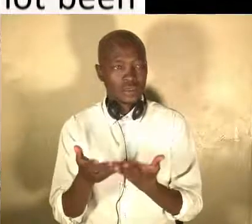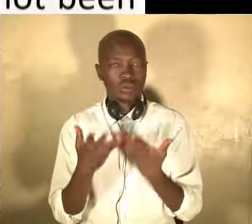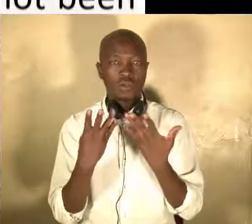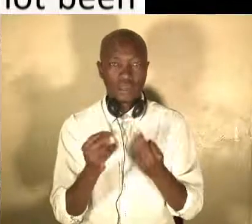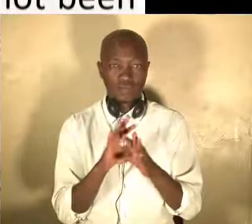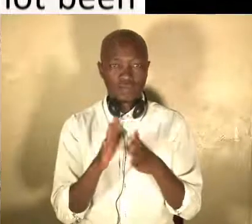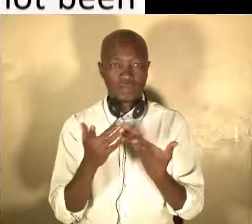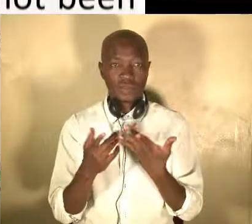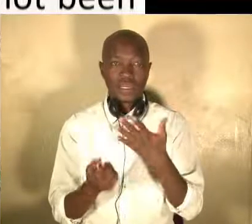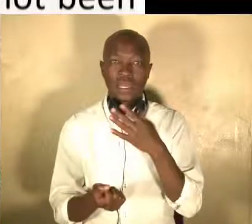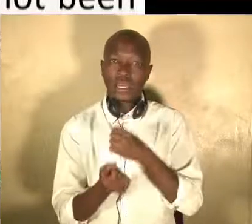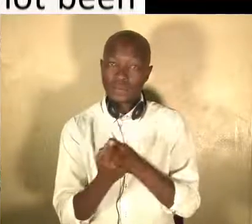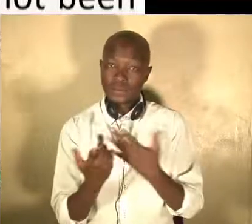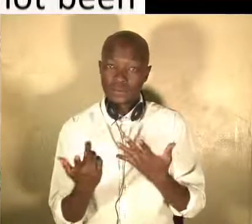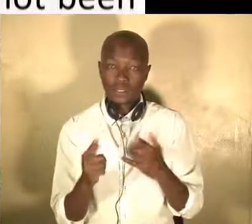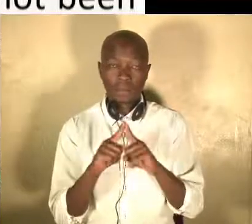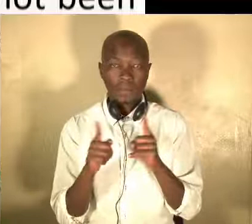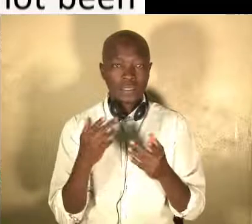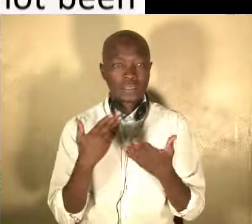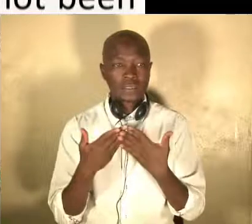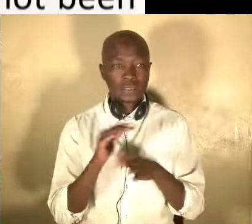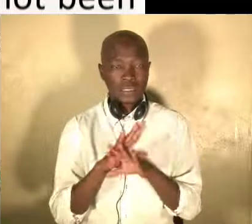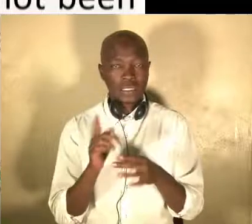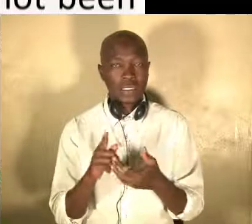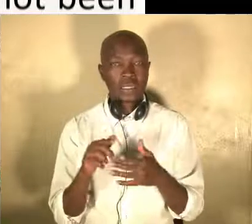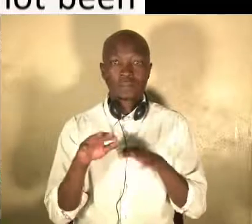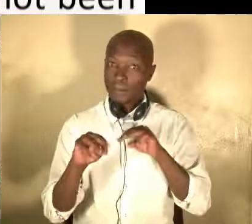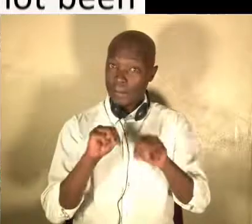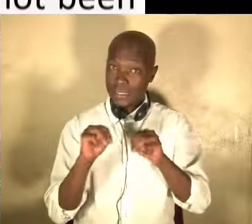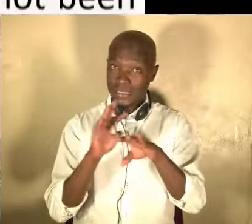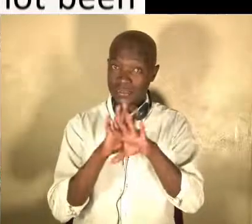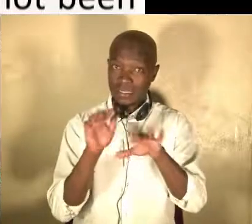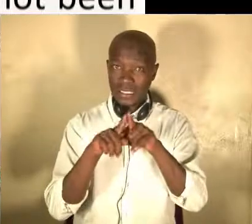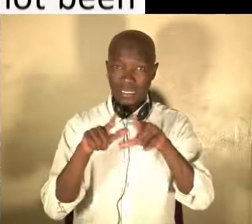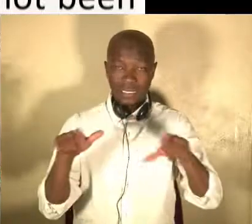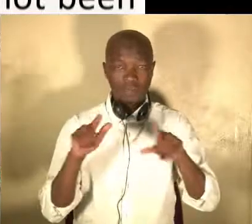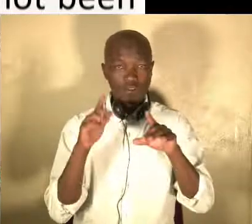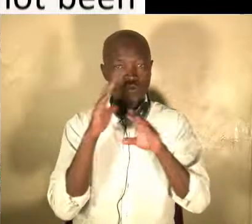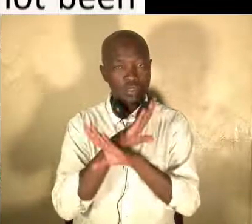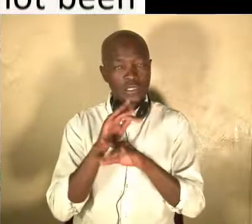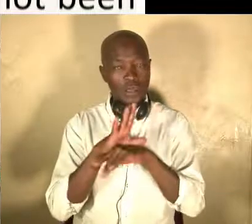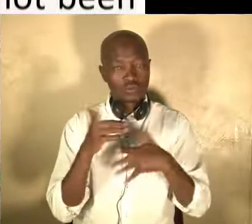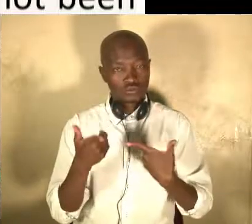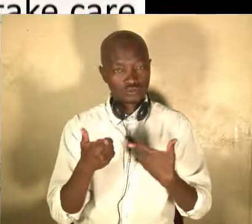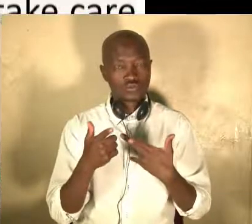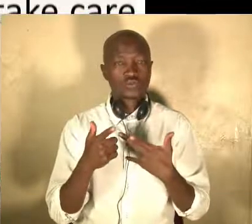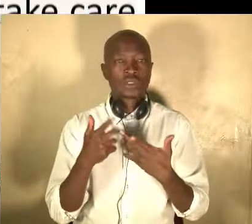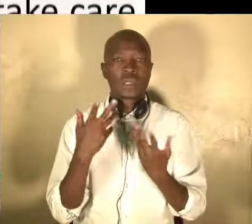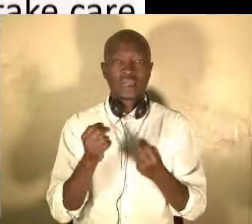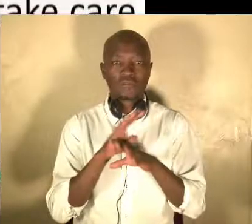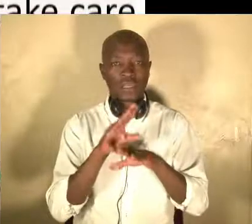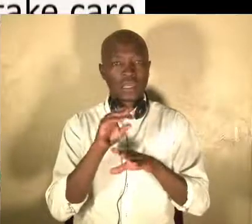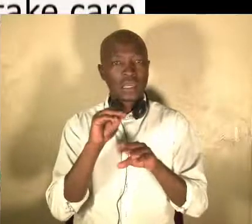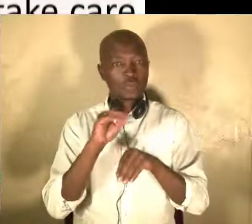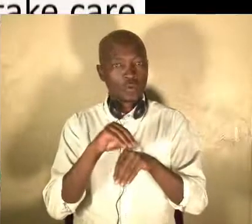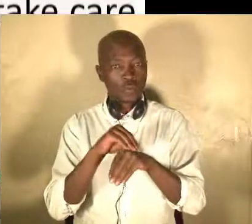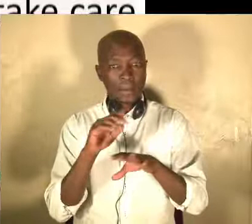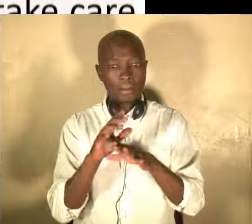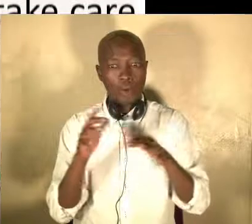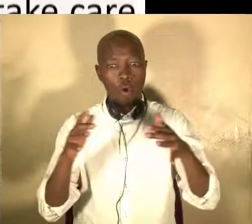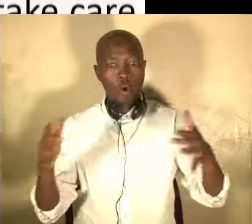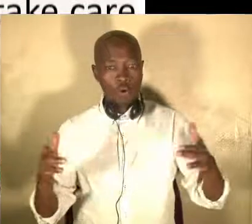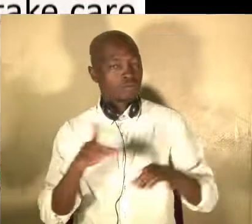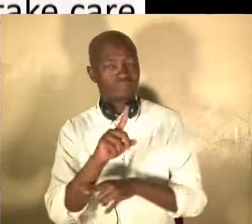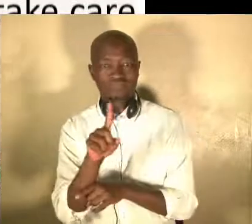already occurred, but it can be managed at that level without letting the problem magnify even